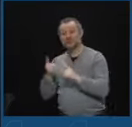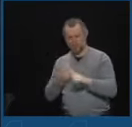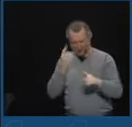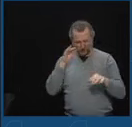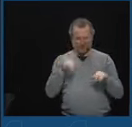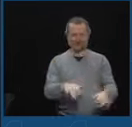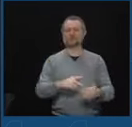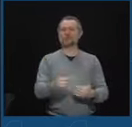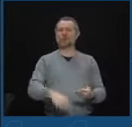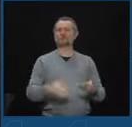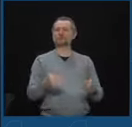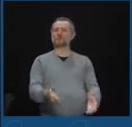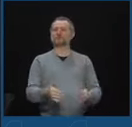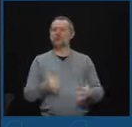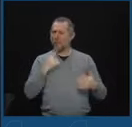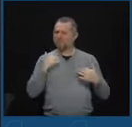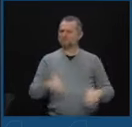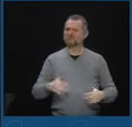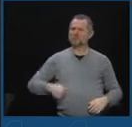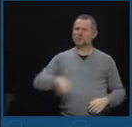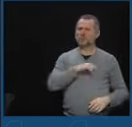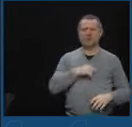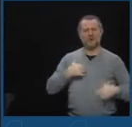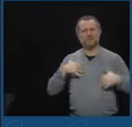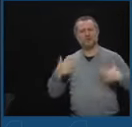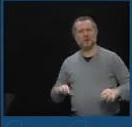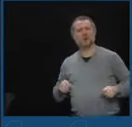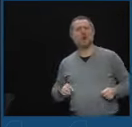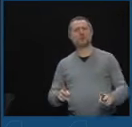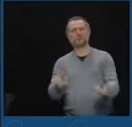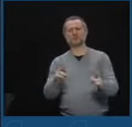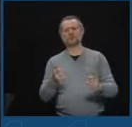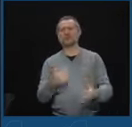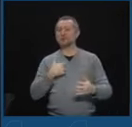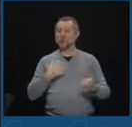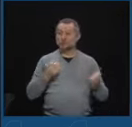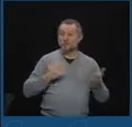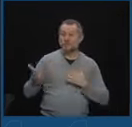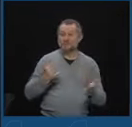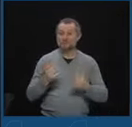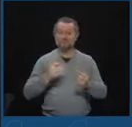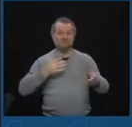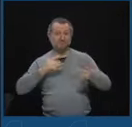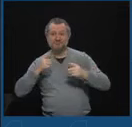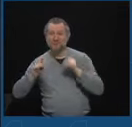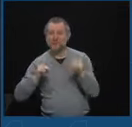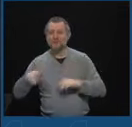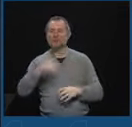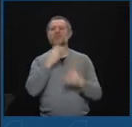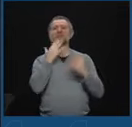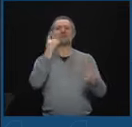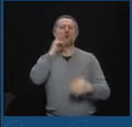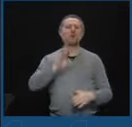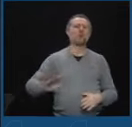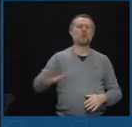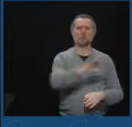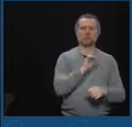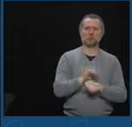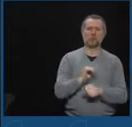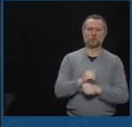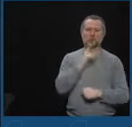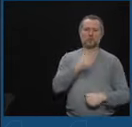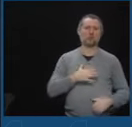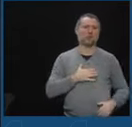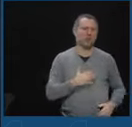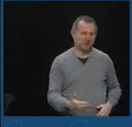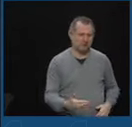profound opportunity that each of us who feel we're called to serve others has. And I want to thank all of you for what you're willing to do. As I